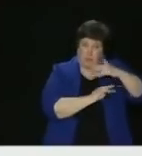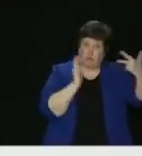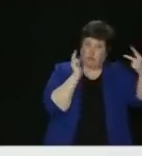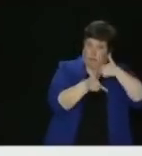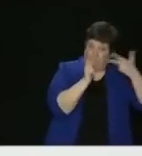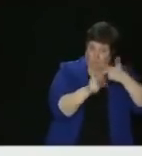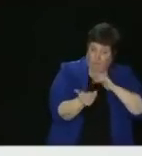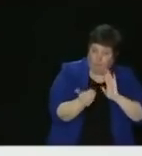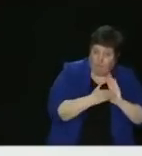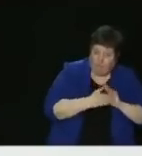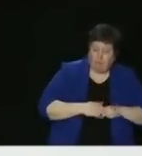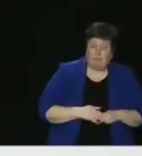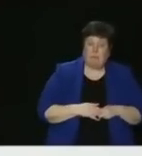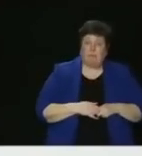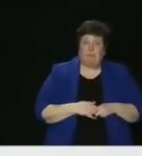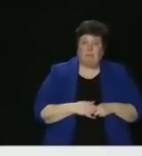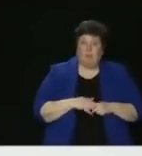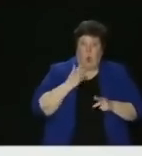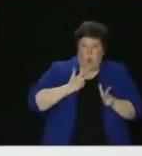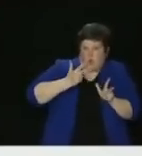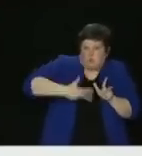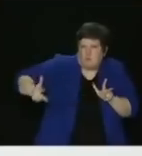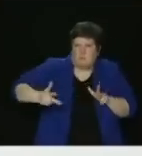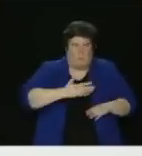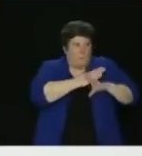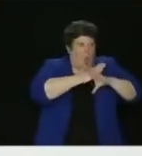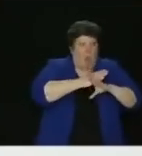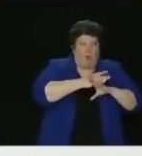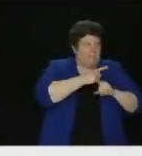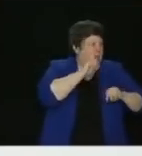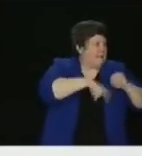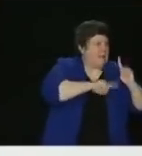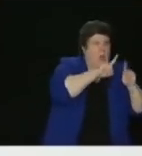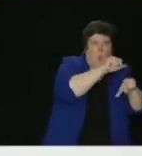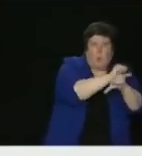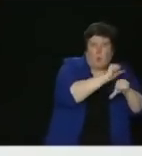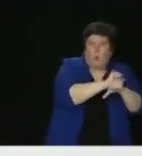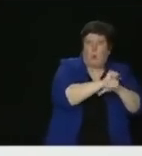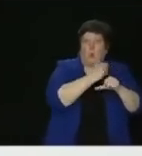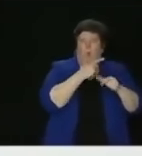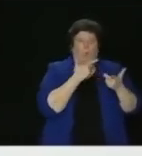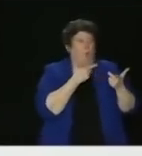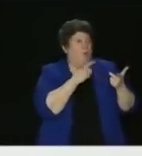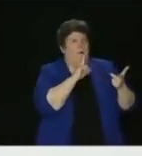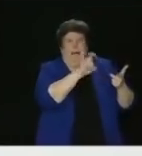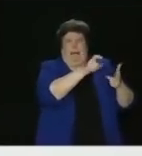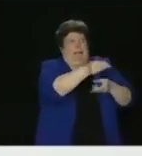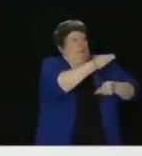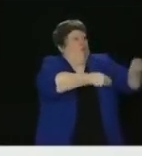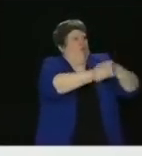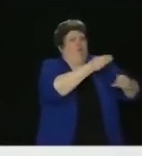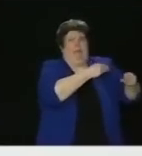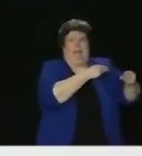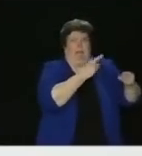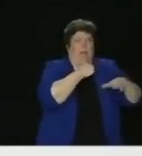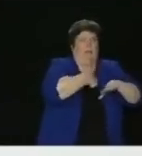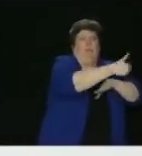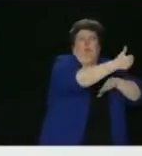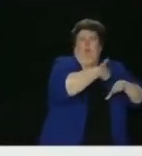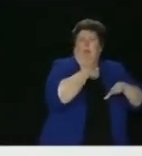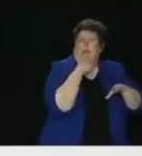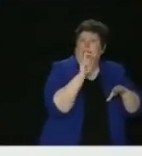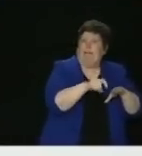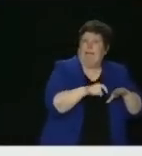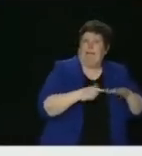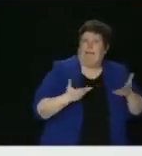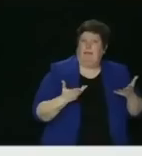end the disruption to livelihoods of people who rely on trade to the United States from these border crossings? Can the citizens